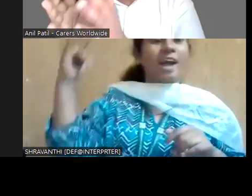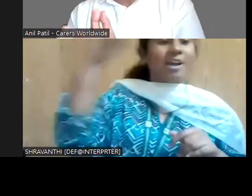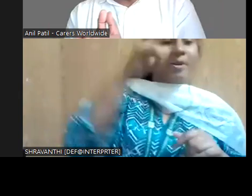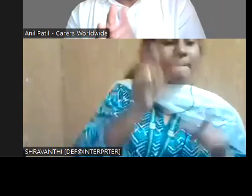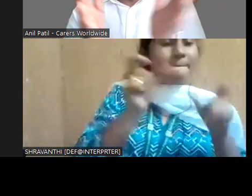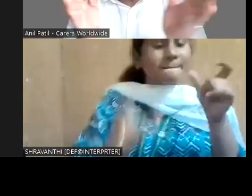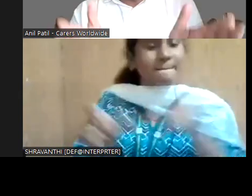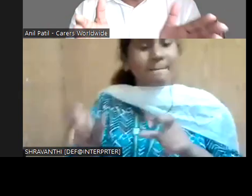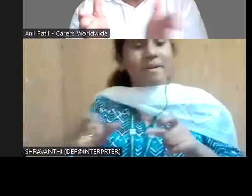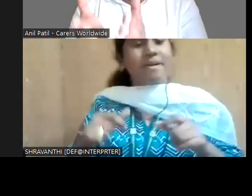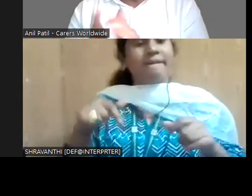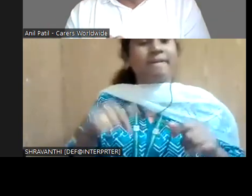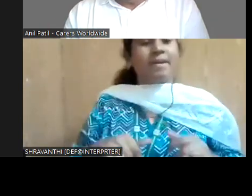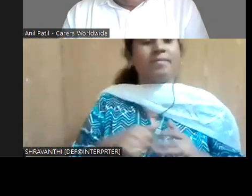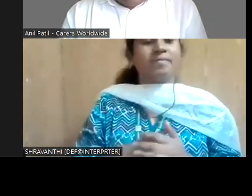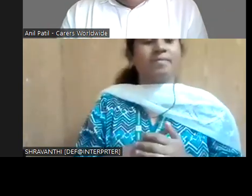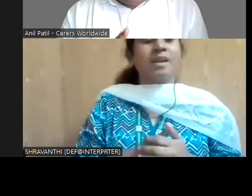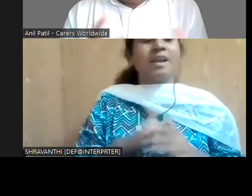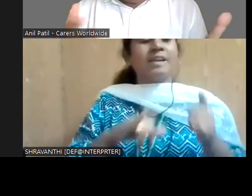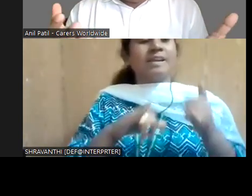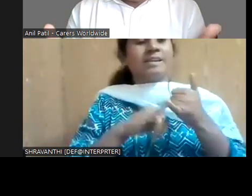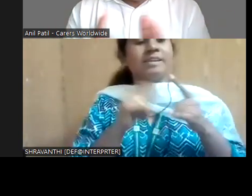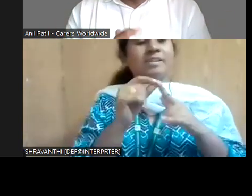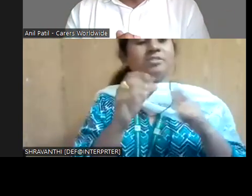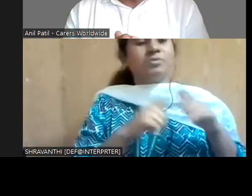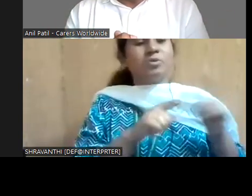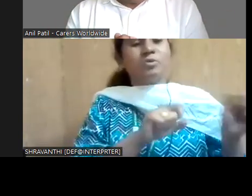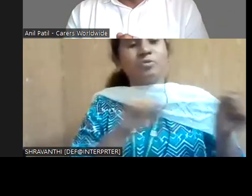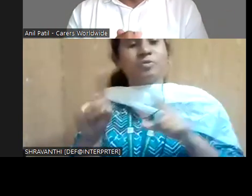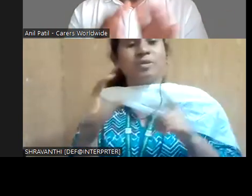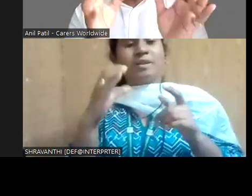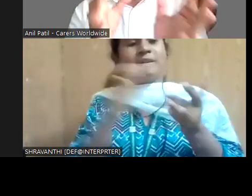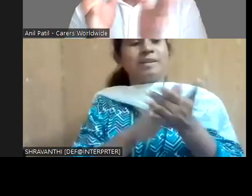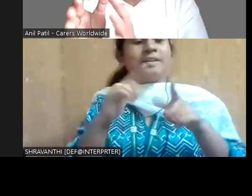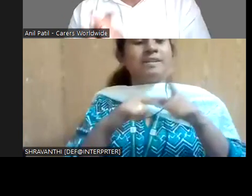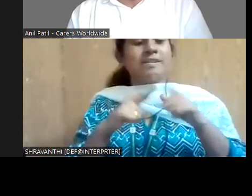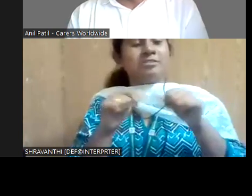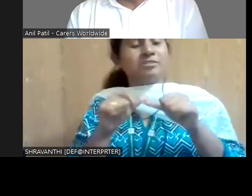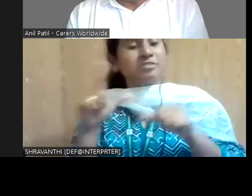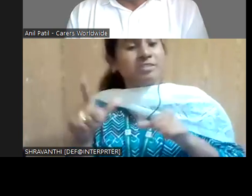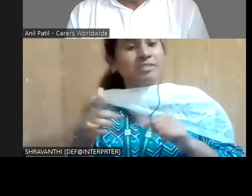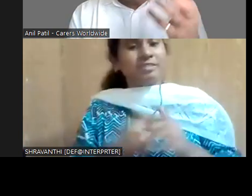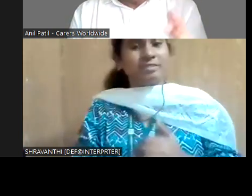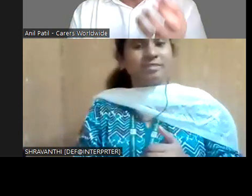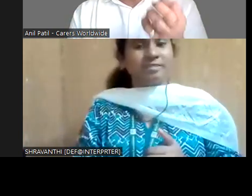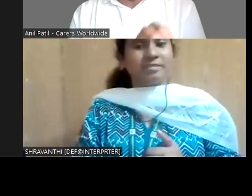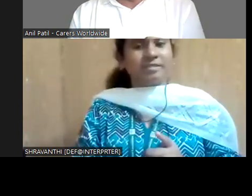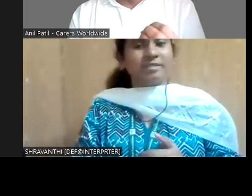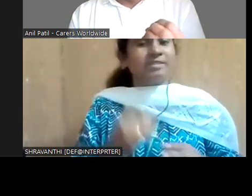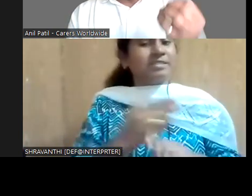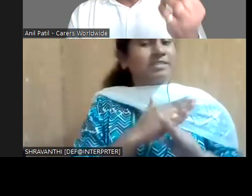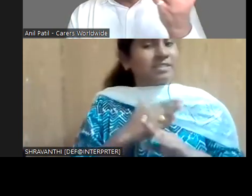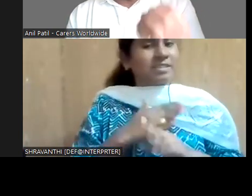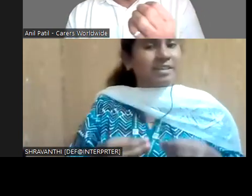put the spotlight, as Chetan and also Rajesh Ranjan has highlighted, put a spotlight on caregivers. It is time for